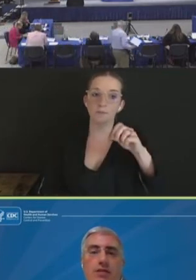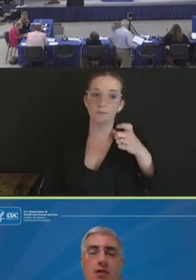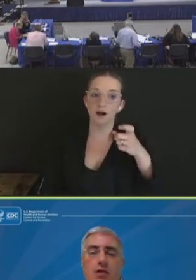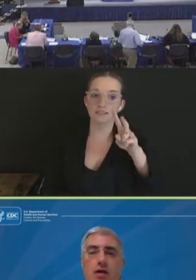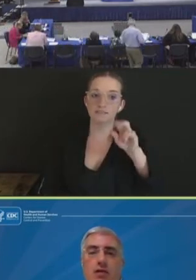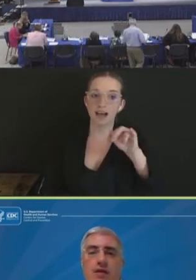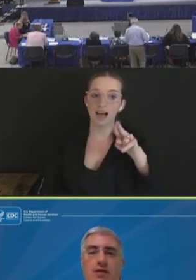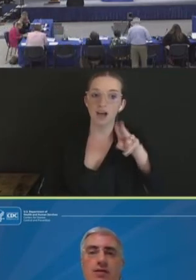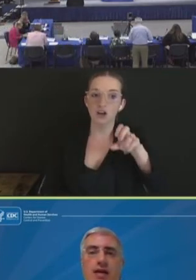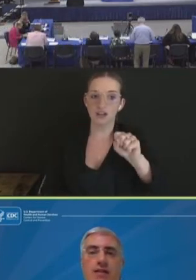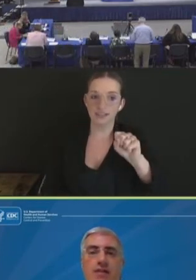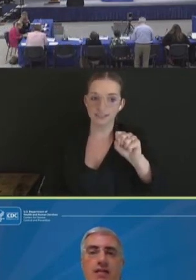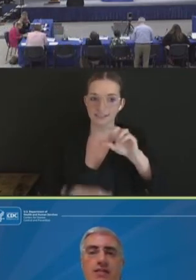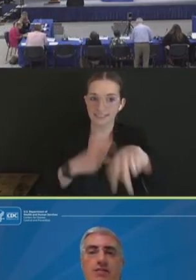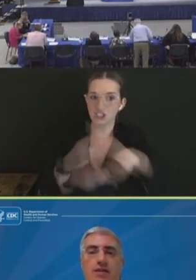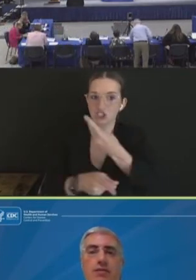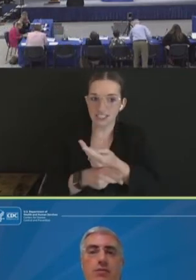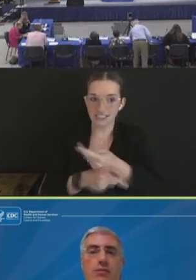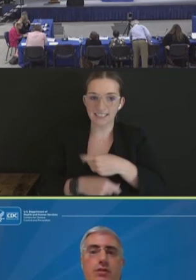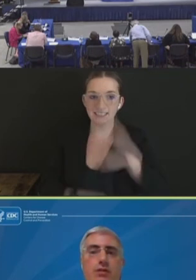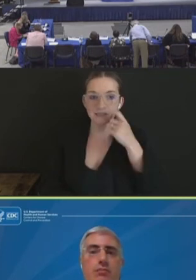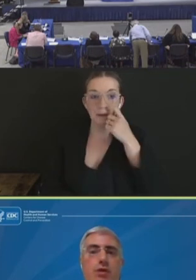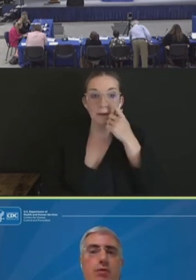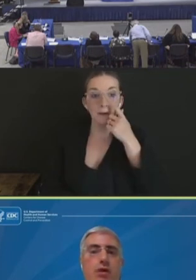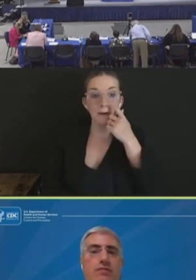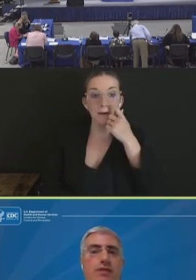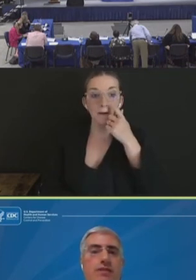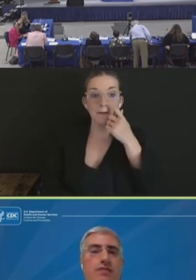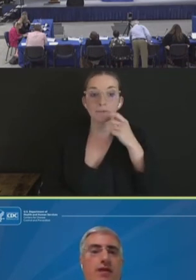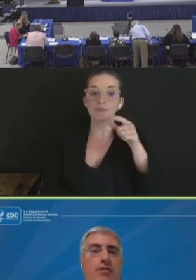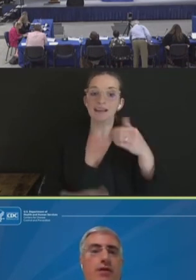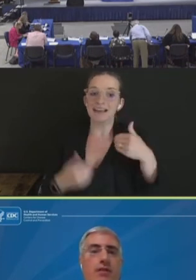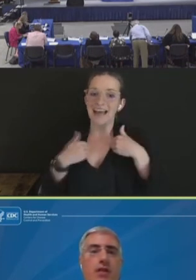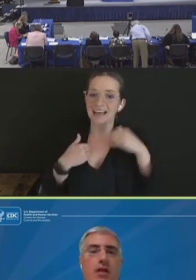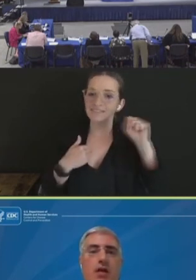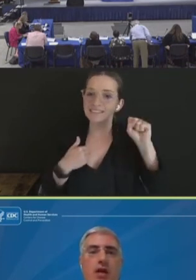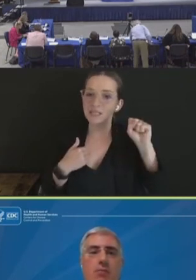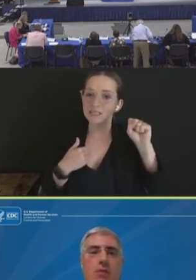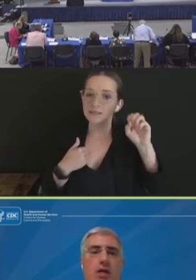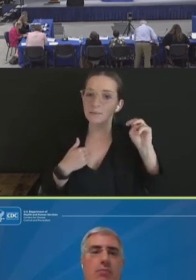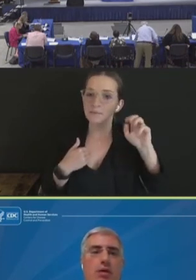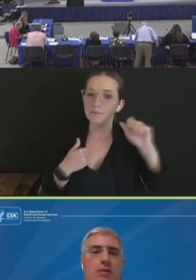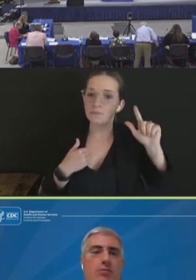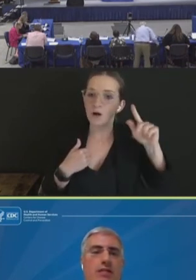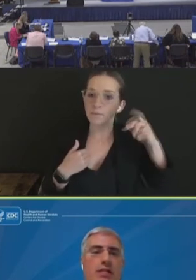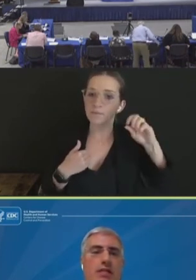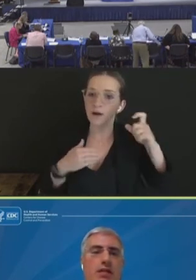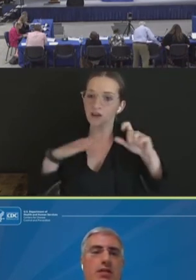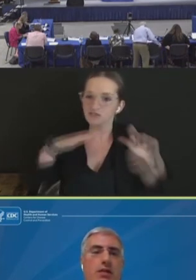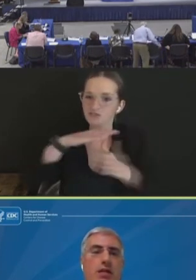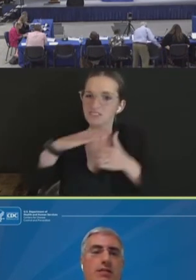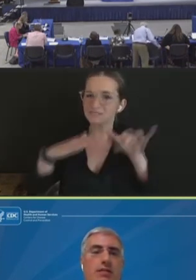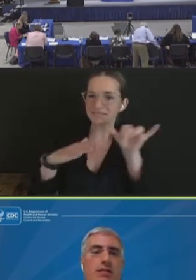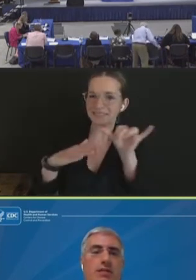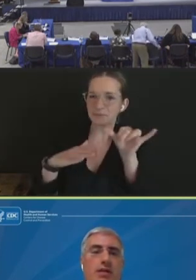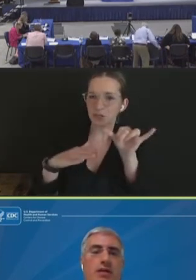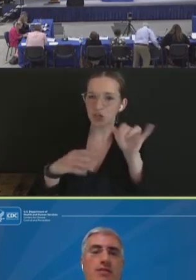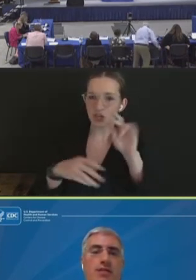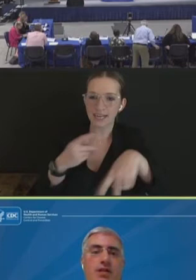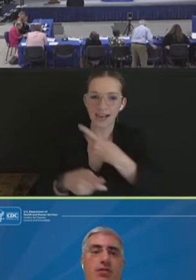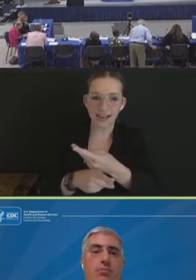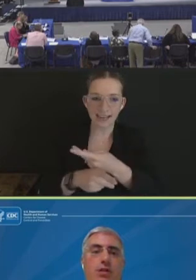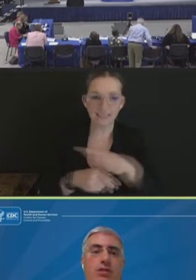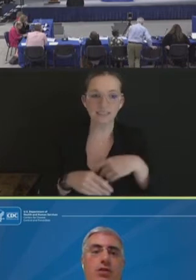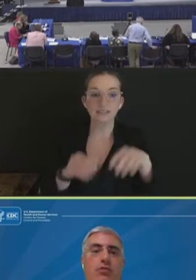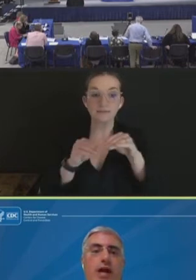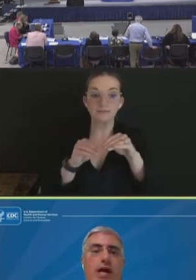virus, cowpox virus, and vaccinia virus, which is the smallpox vaccine virus. Monkeypox presents clinically as a disseminated